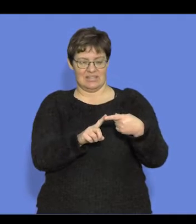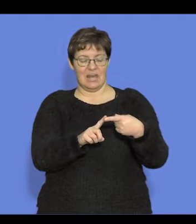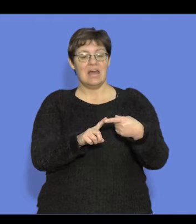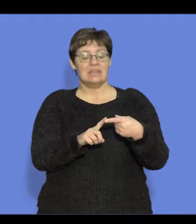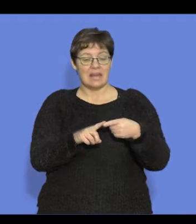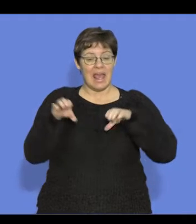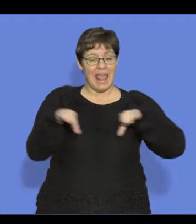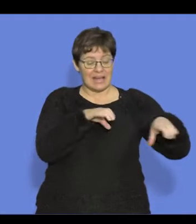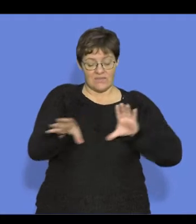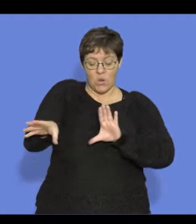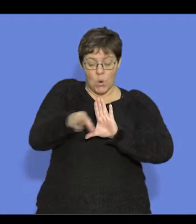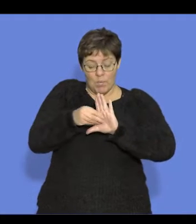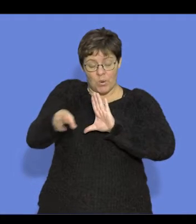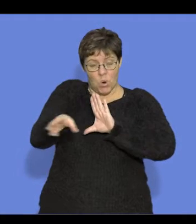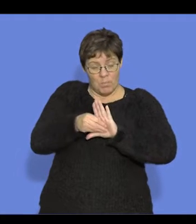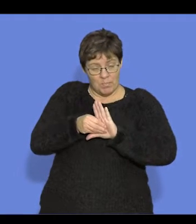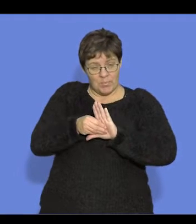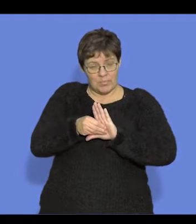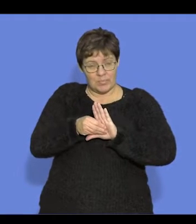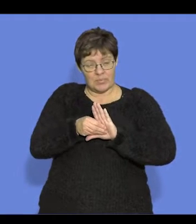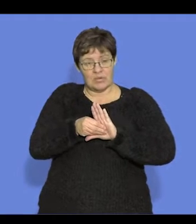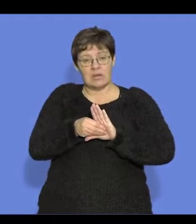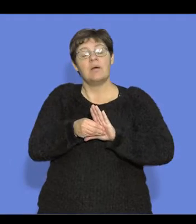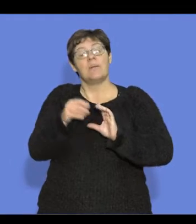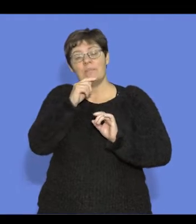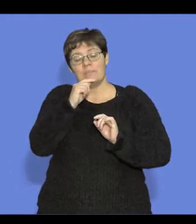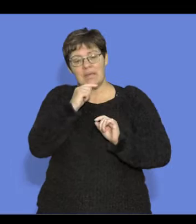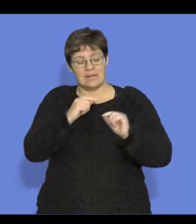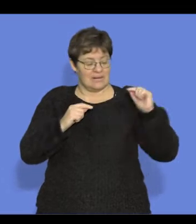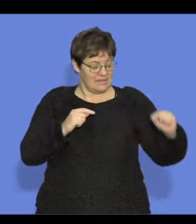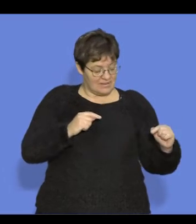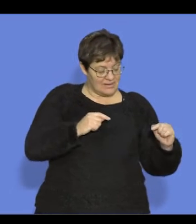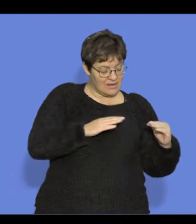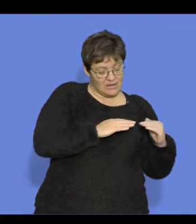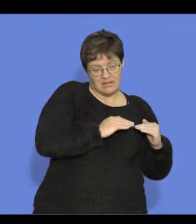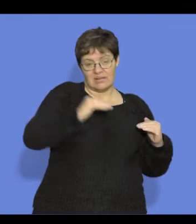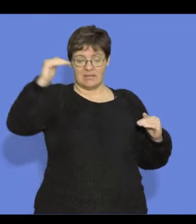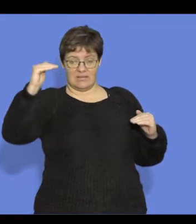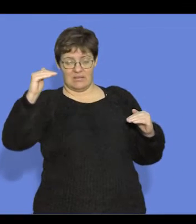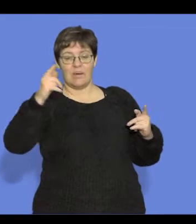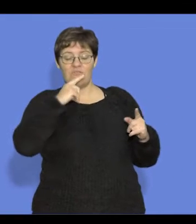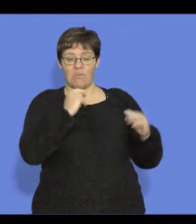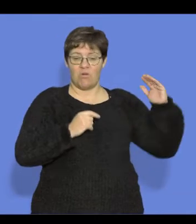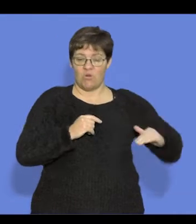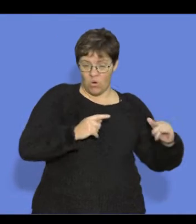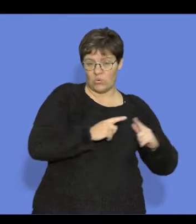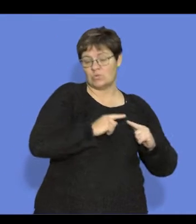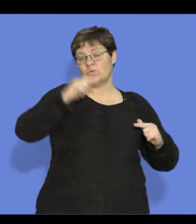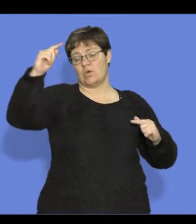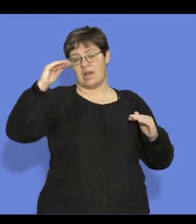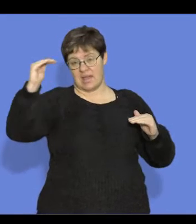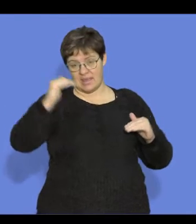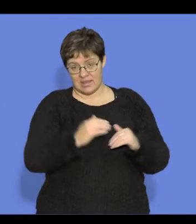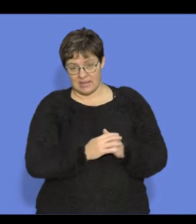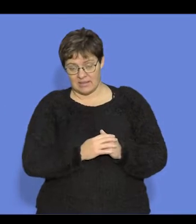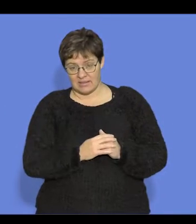absorption is always against a concentration gradient, meaning either